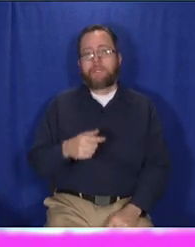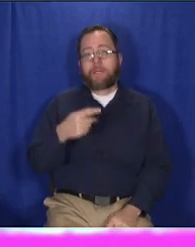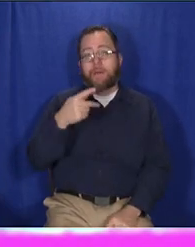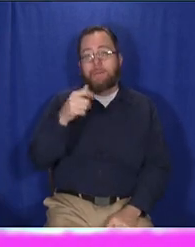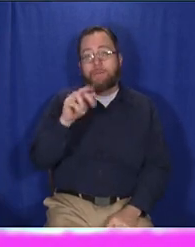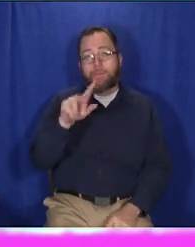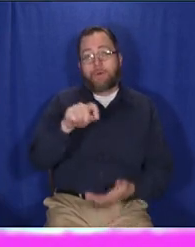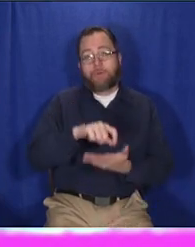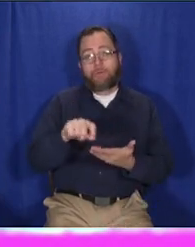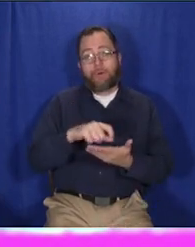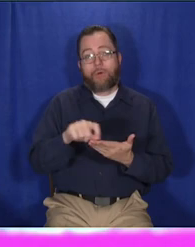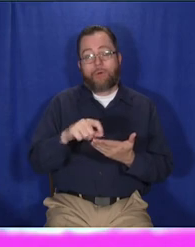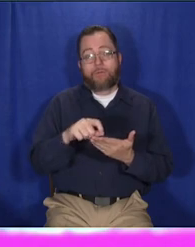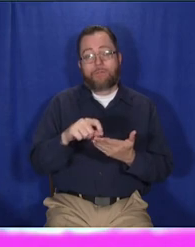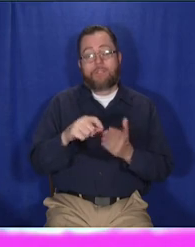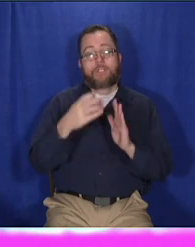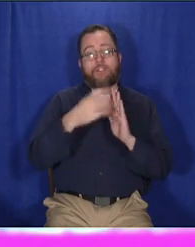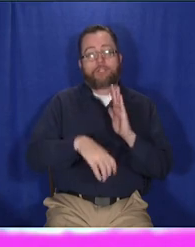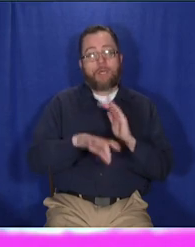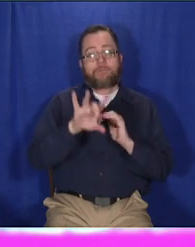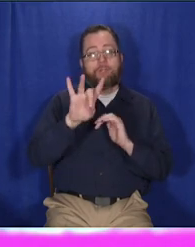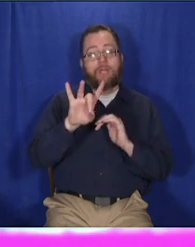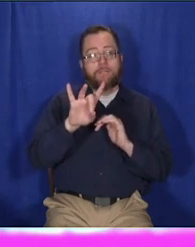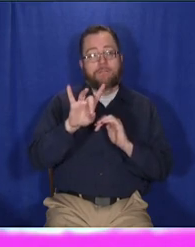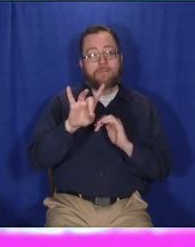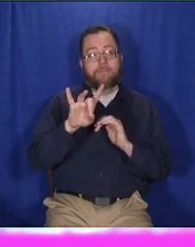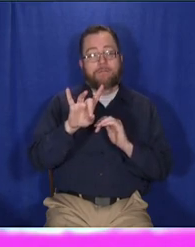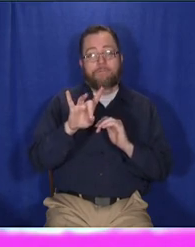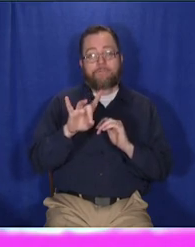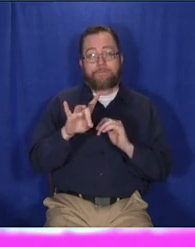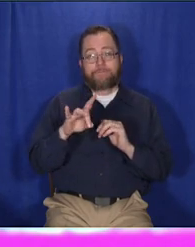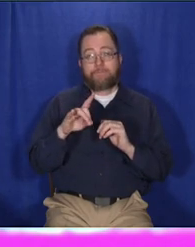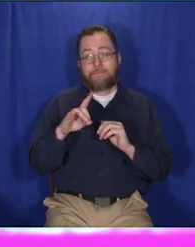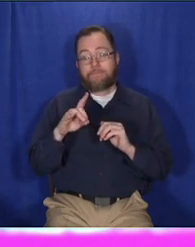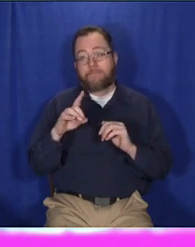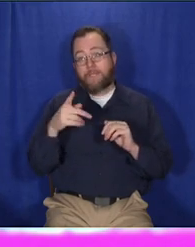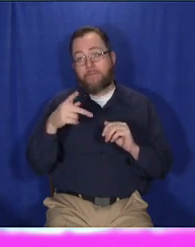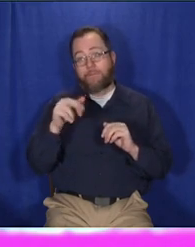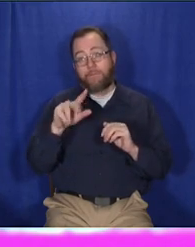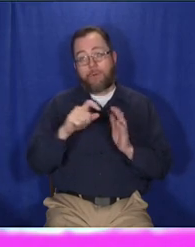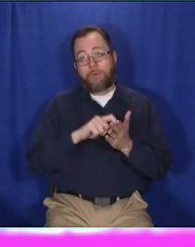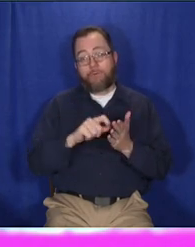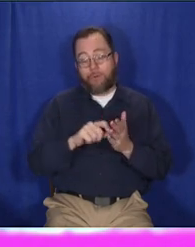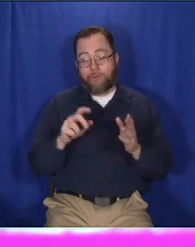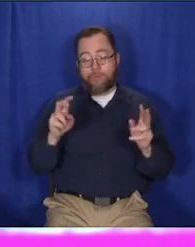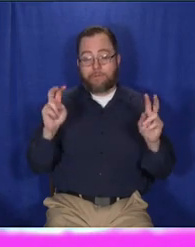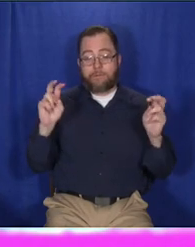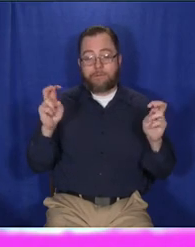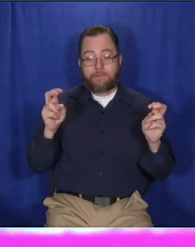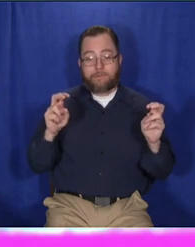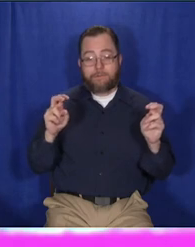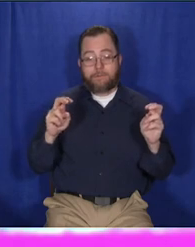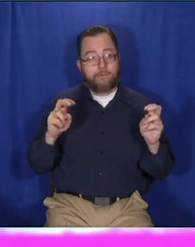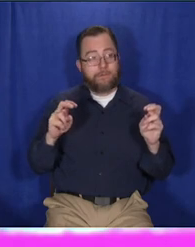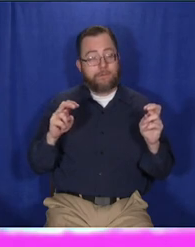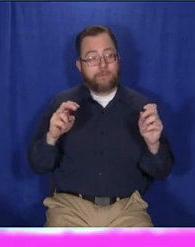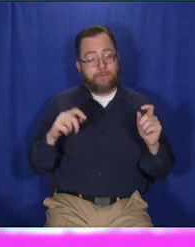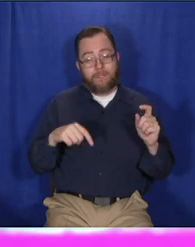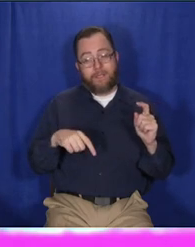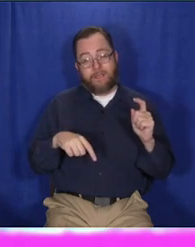Corinthians chapter 8, verse 3 and 5. Listen to how he describes them. He says, "For they gave according to their